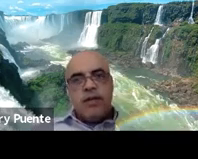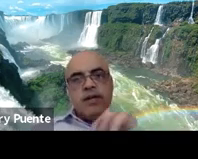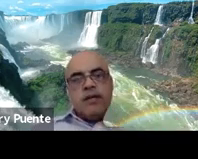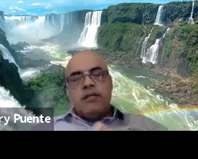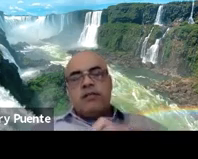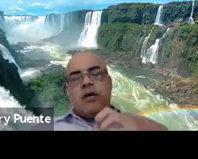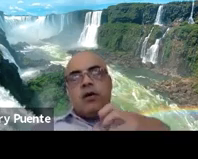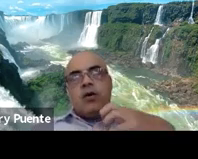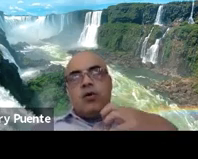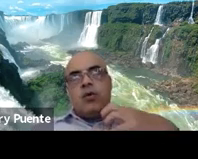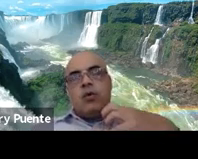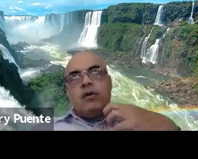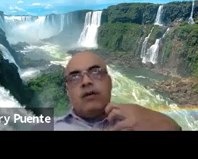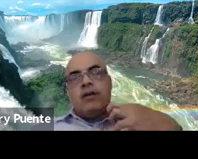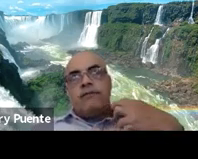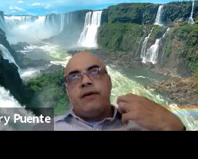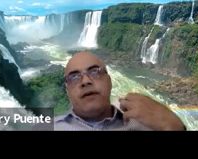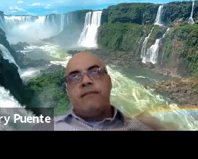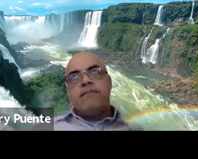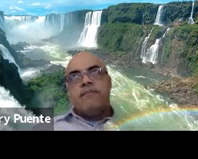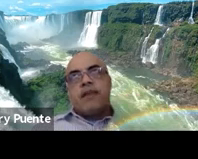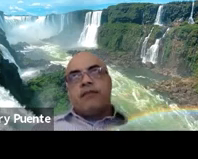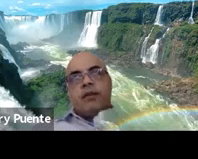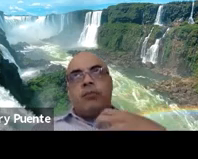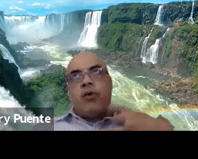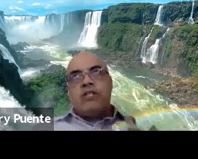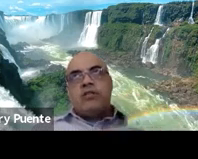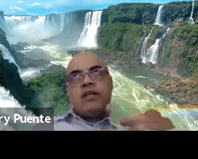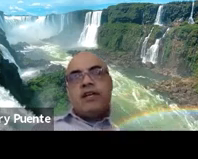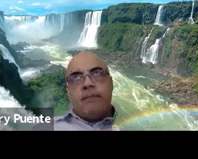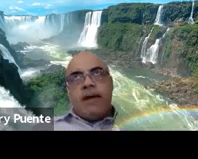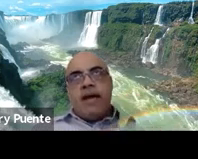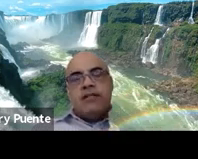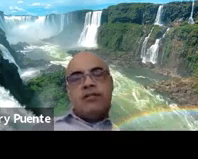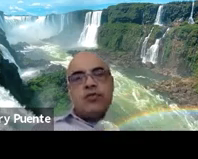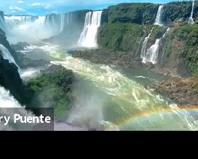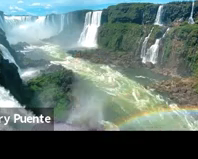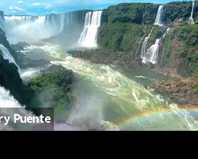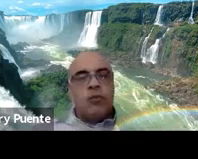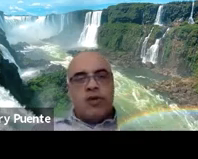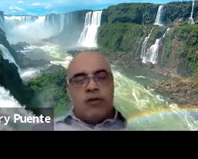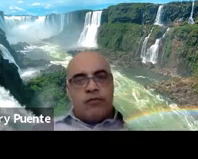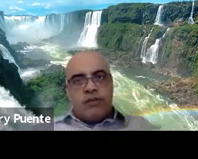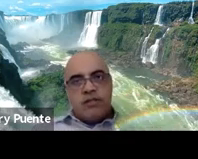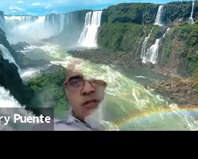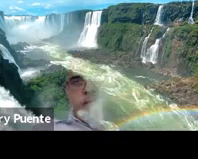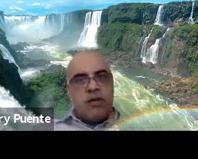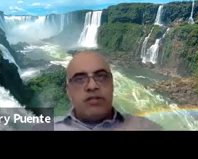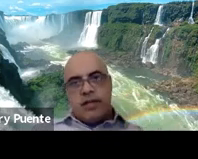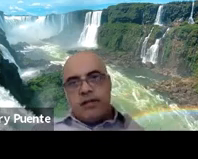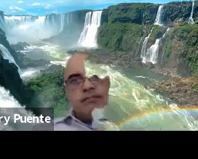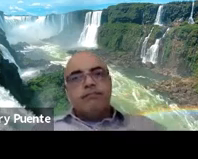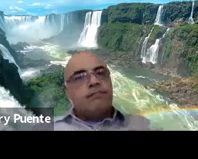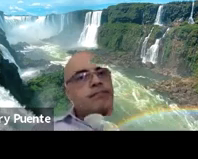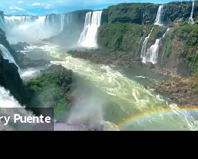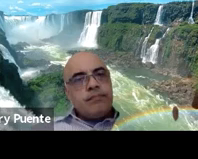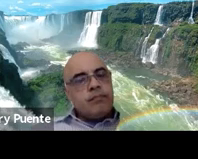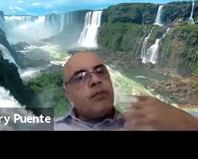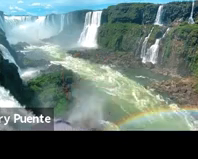gender. So if little boys are seeing a man strike the Bobo doll, for instance, punch